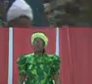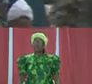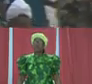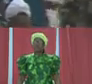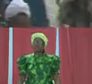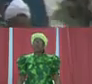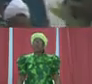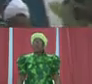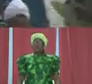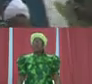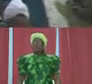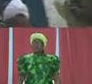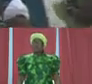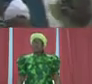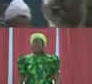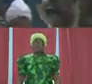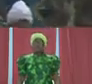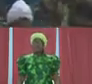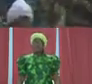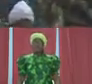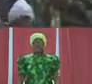Blessed be your holy name, Lord.